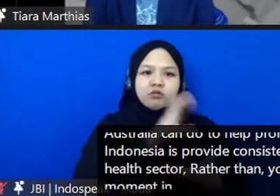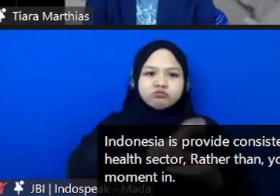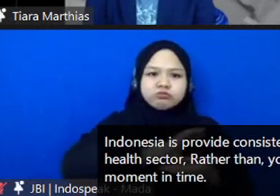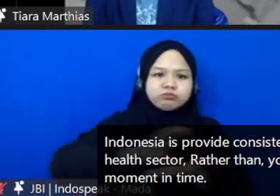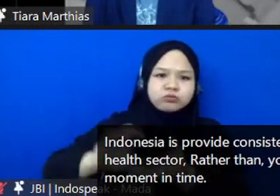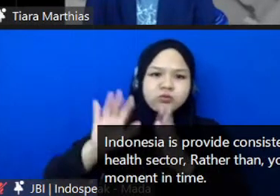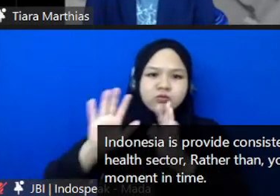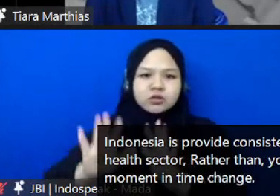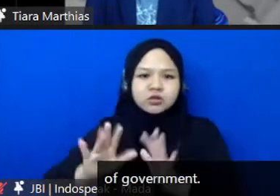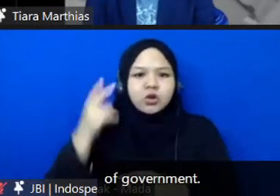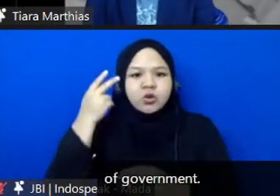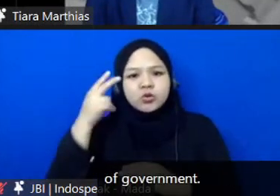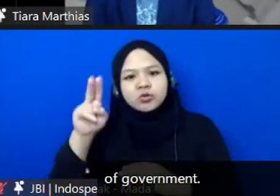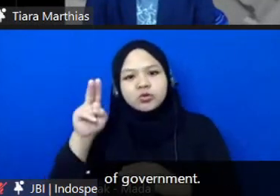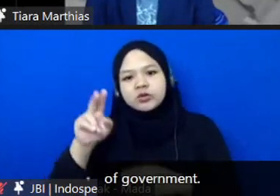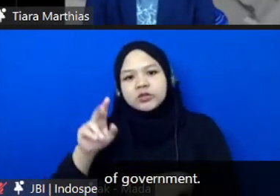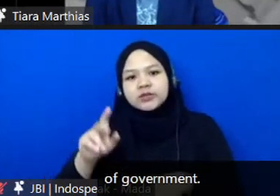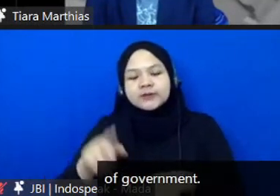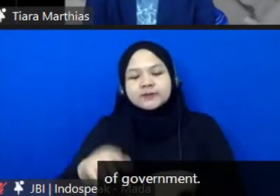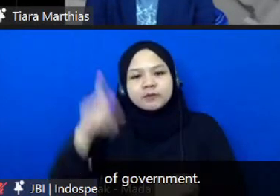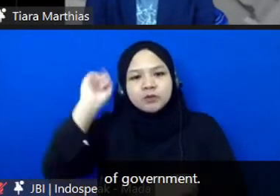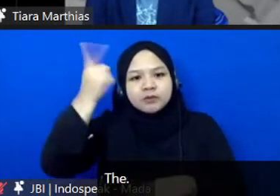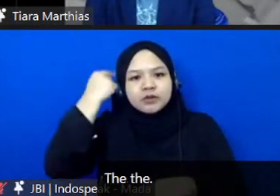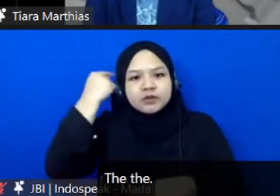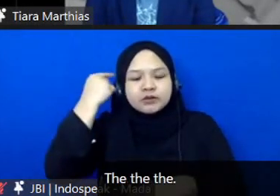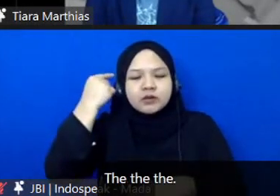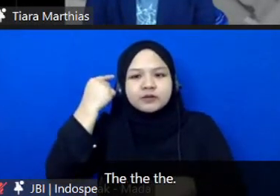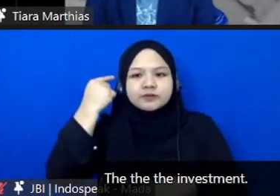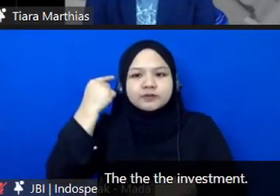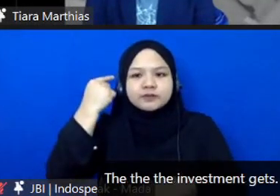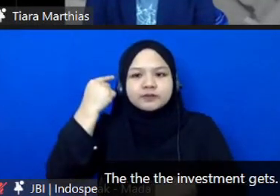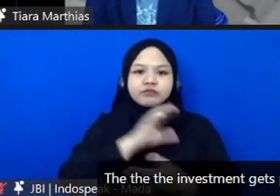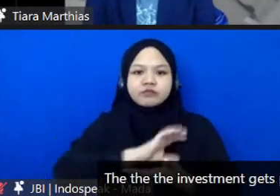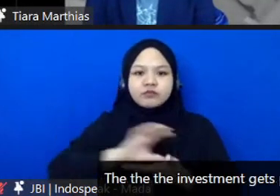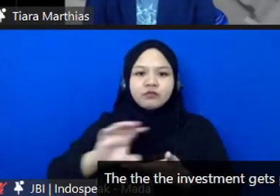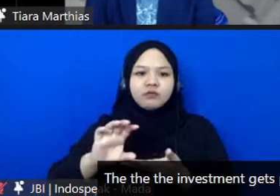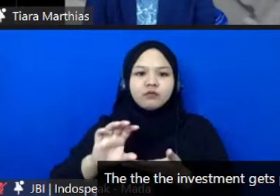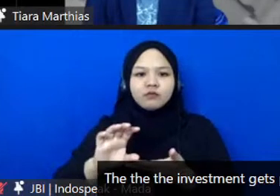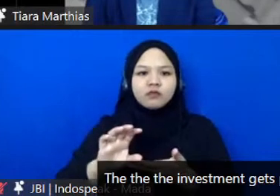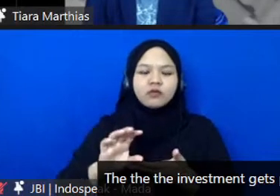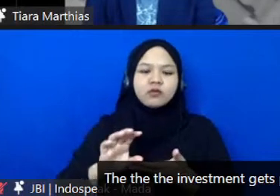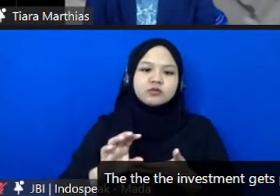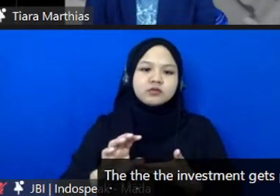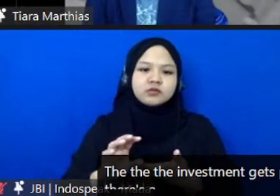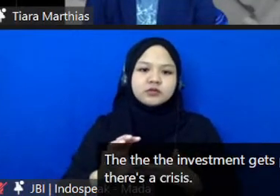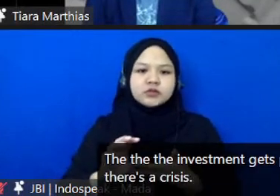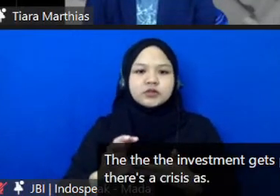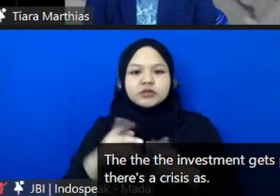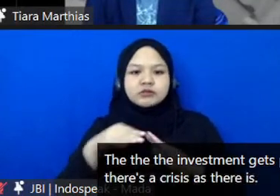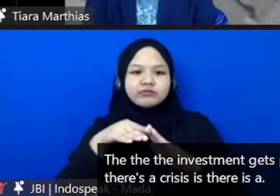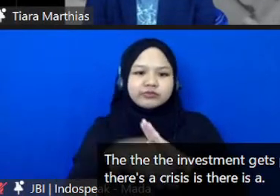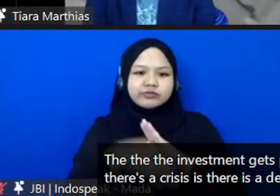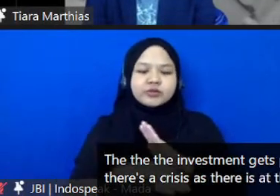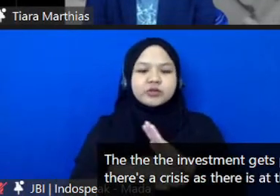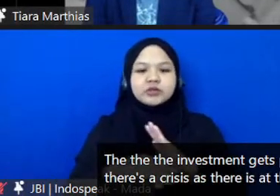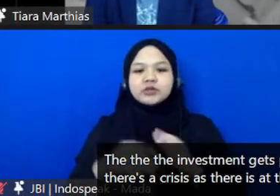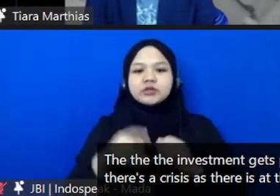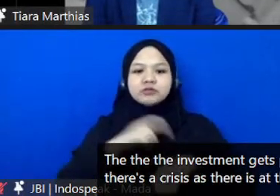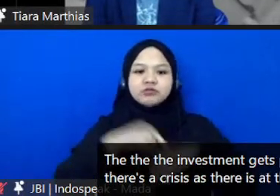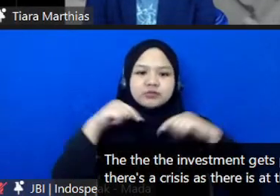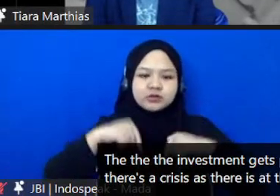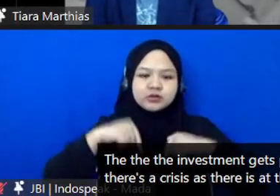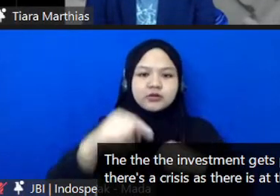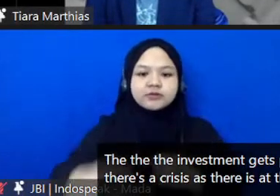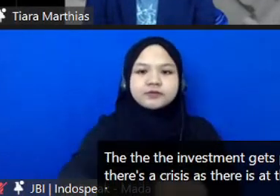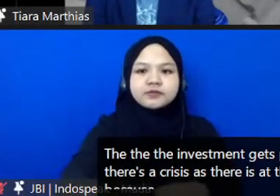time, change a government, the investment gets pulled out, and then when there's a crisis, as there is at the moment, health